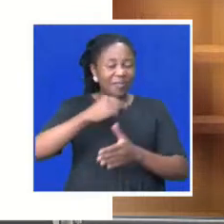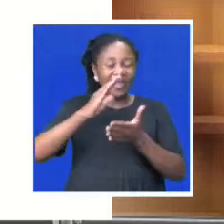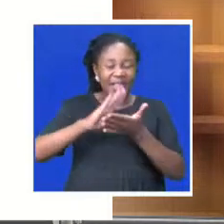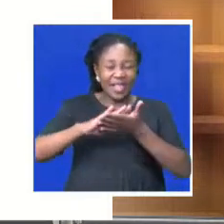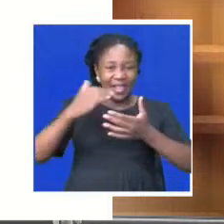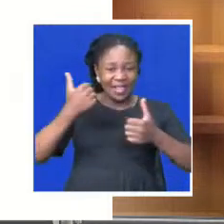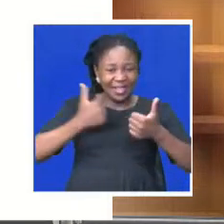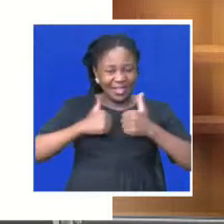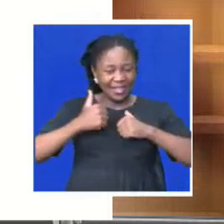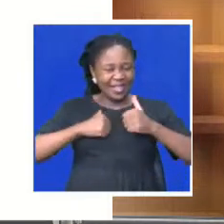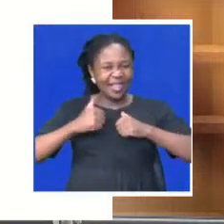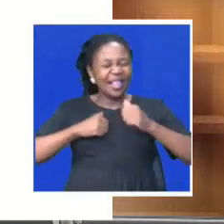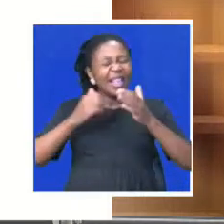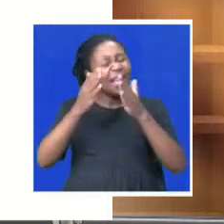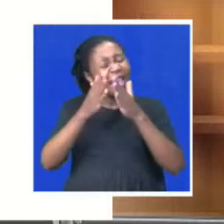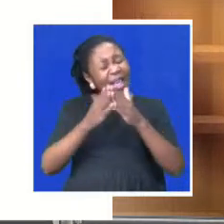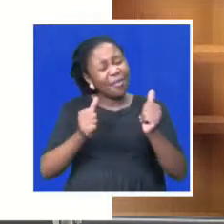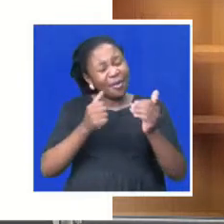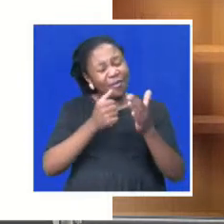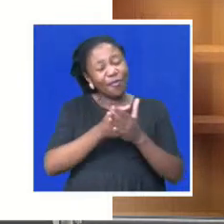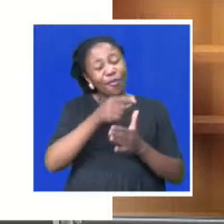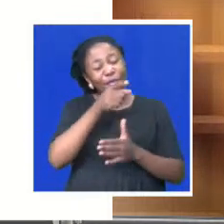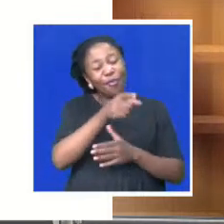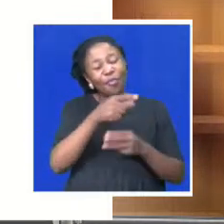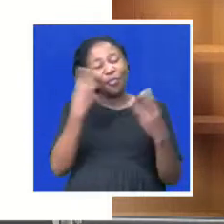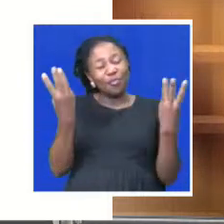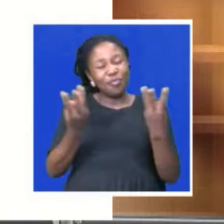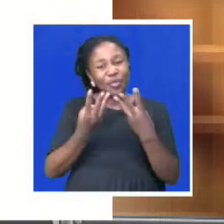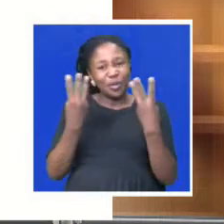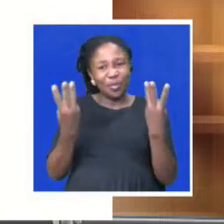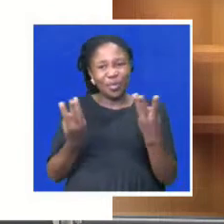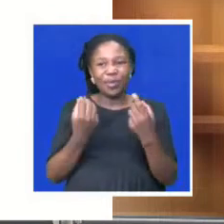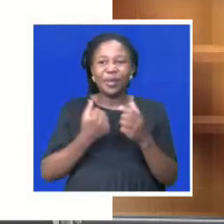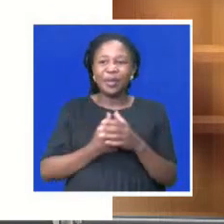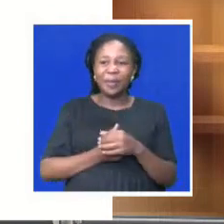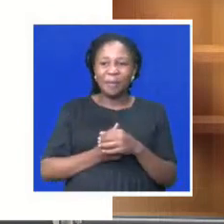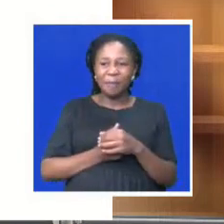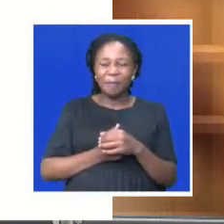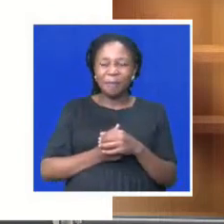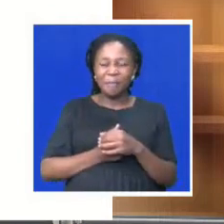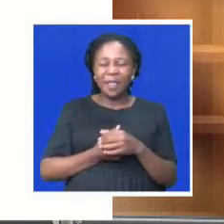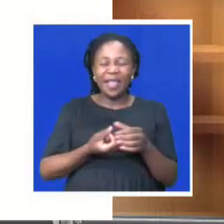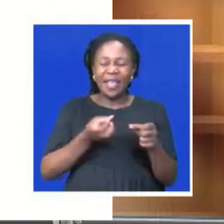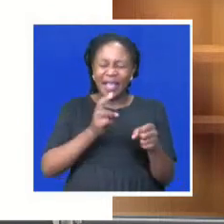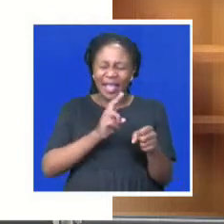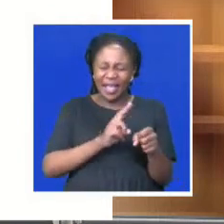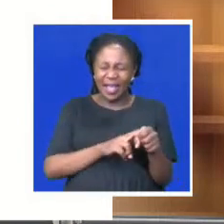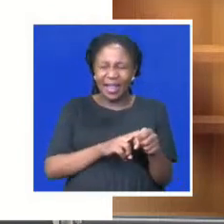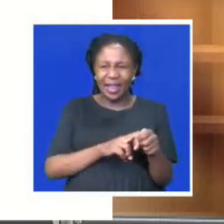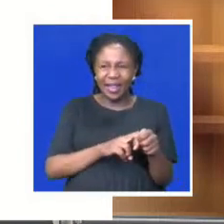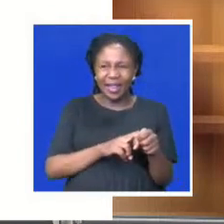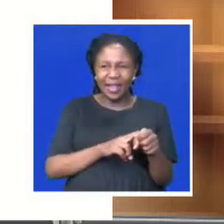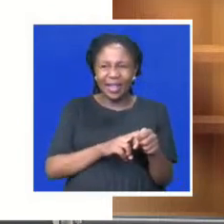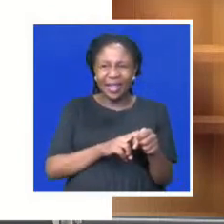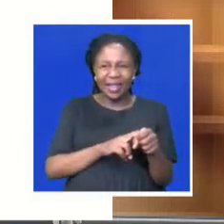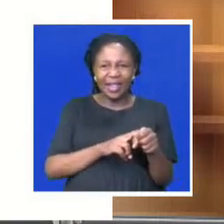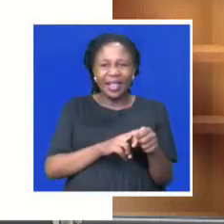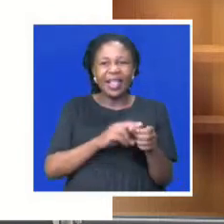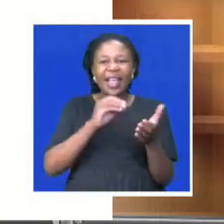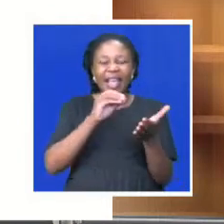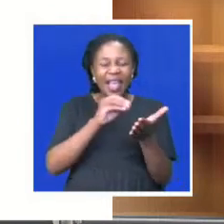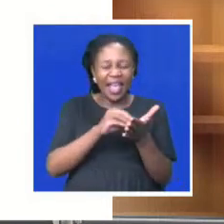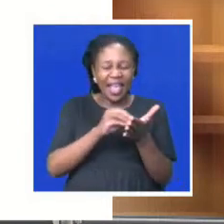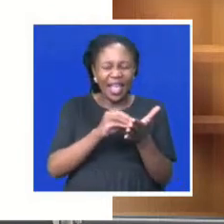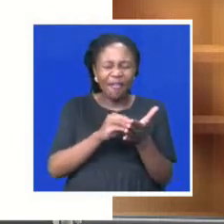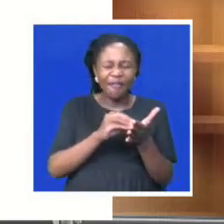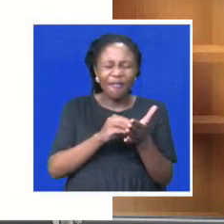those characters. A narrative also has a setting. It means that it takes place